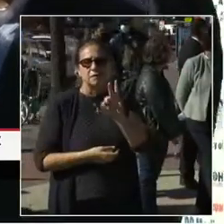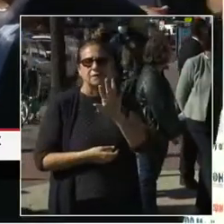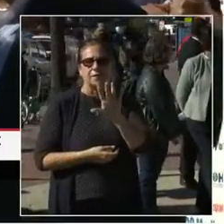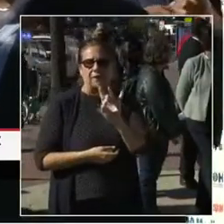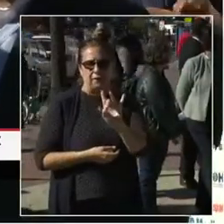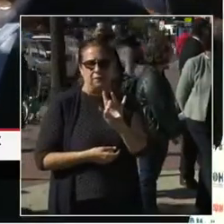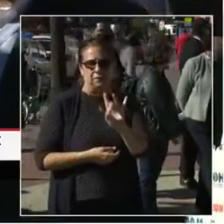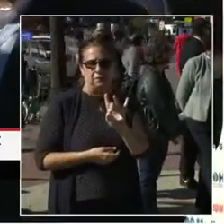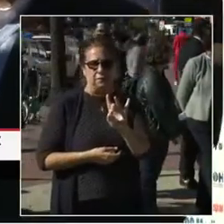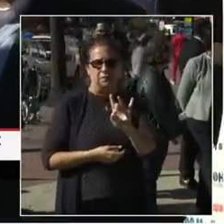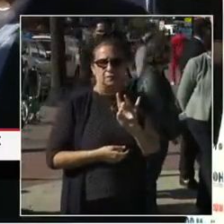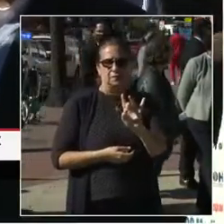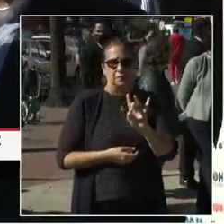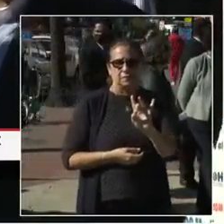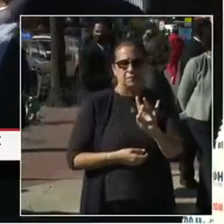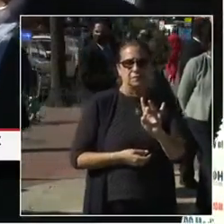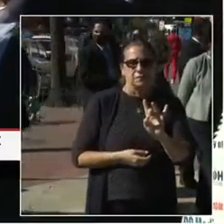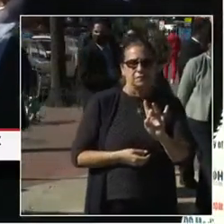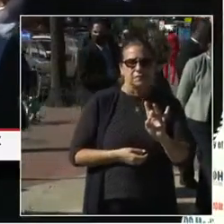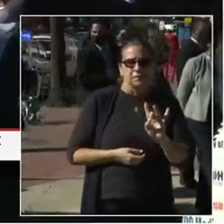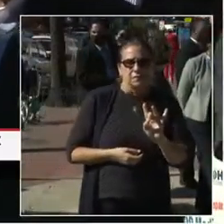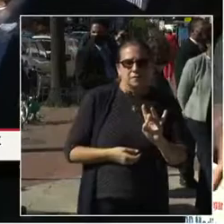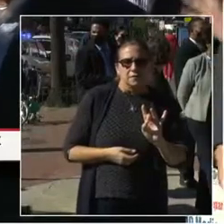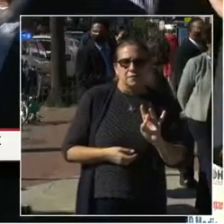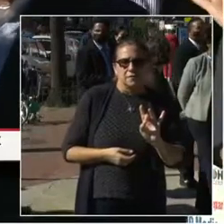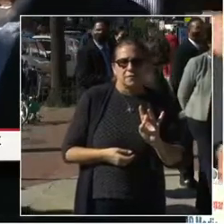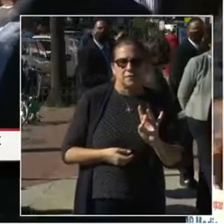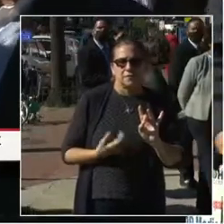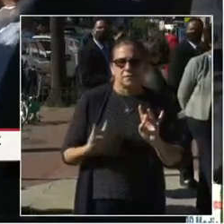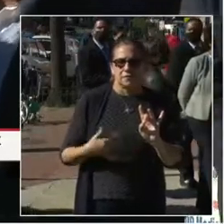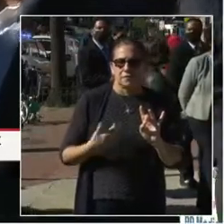today and to see all of this and to be a part of this